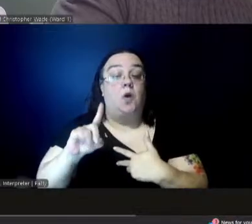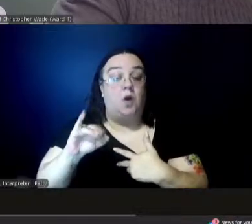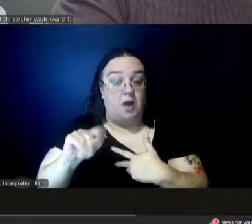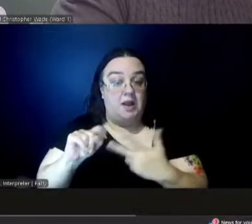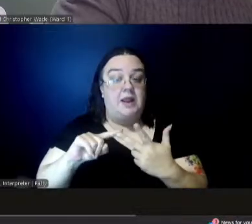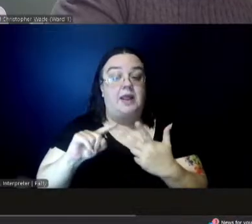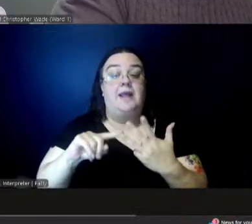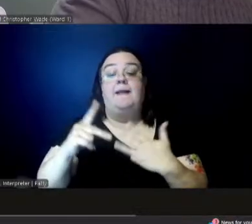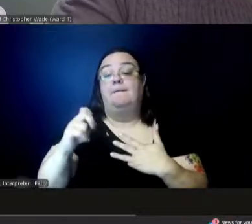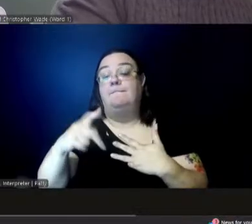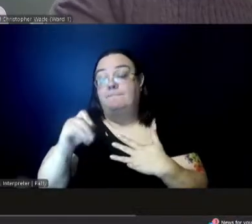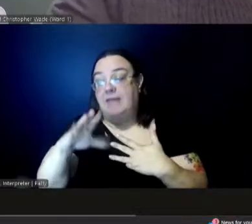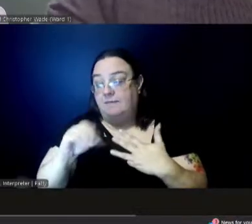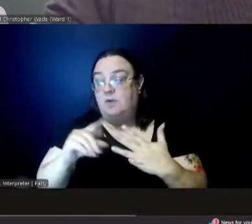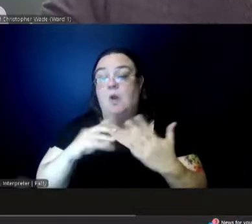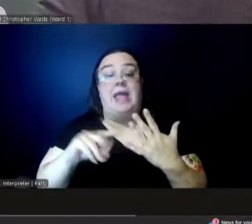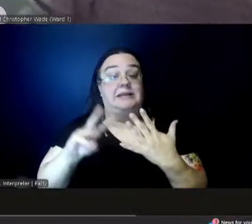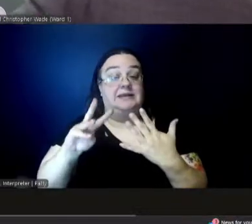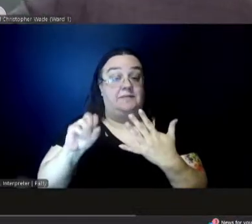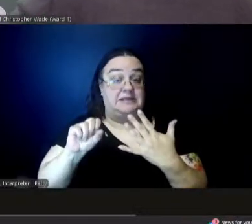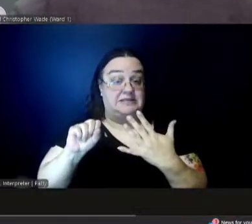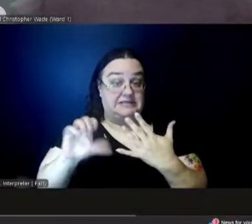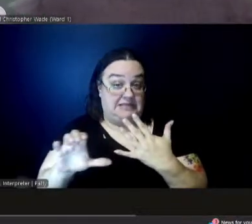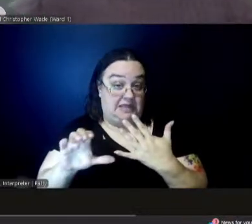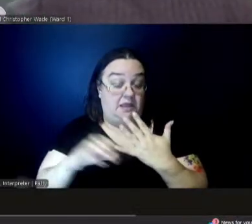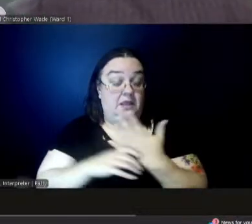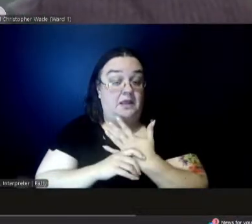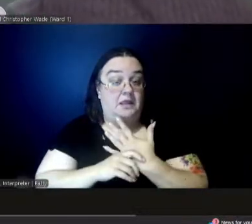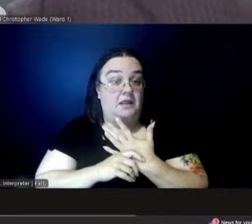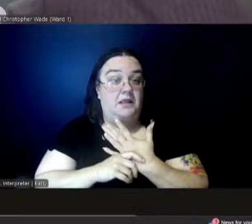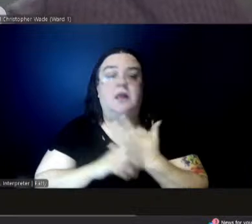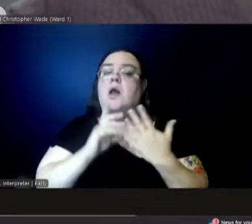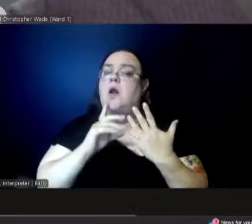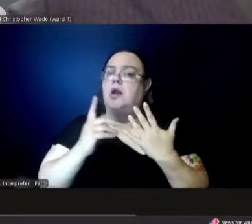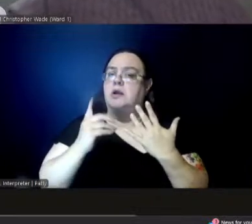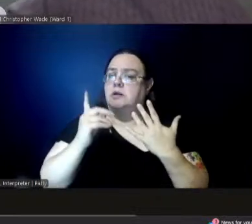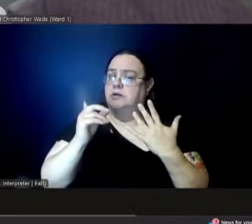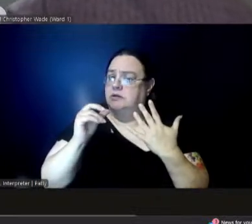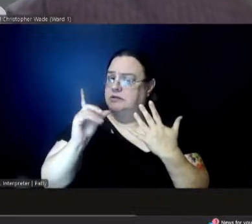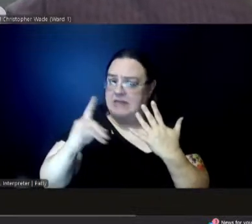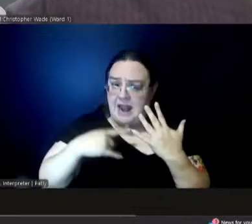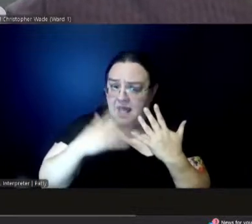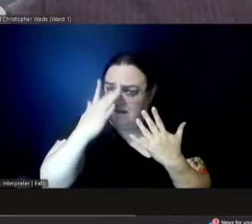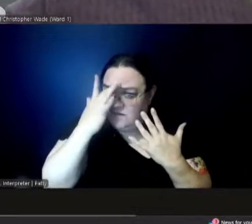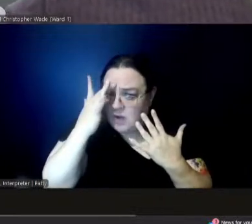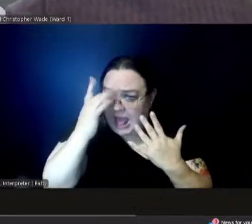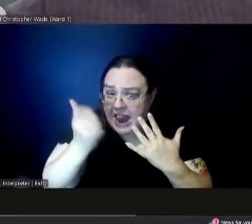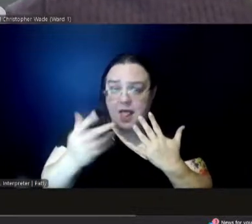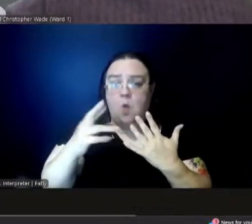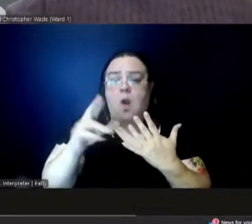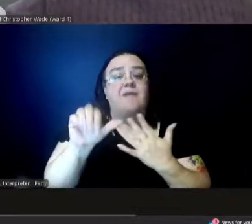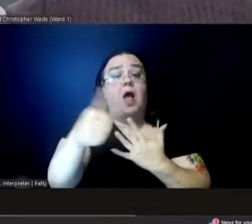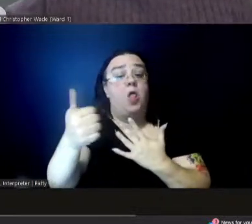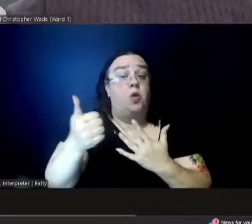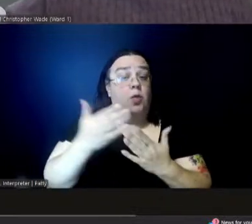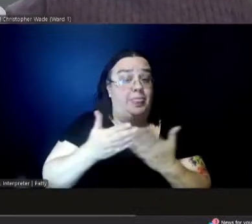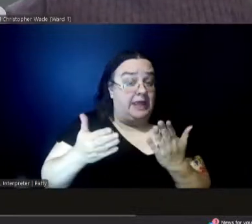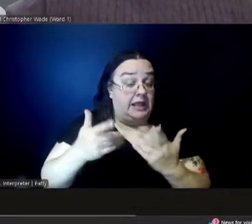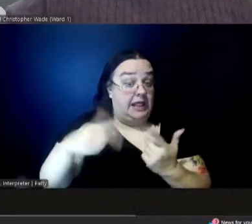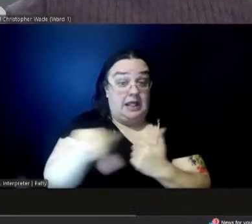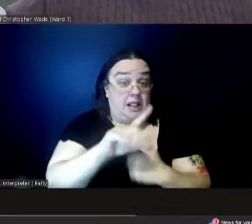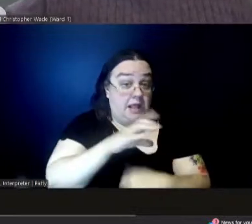PEPCO, and WSSC. What did I forget, or are there other items, council,